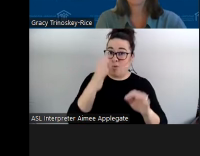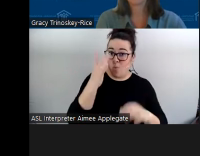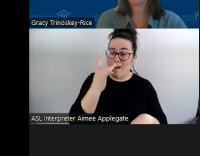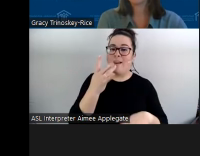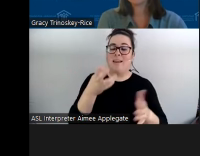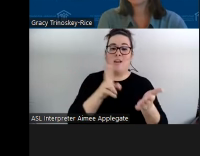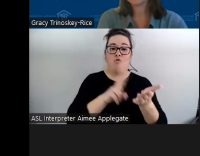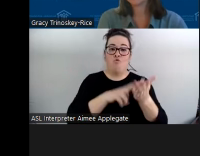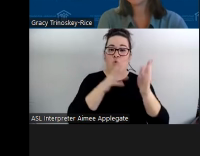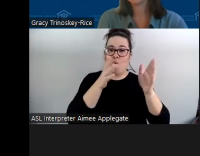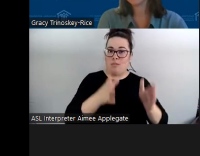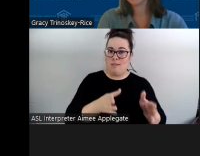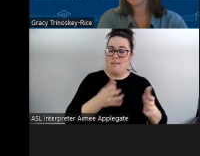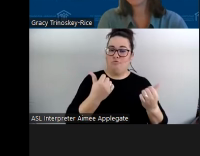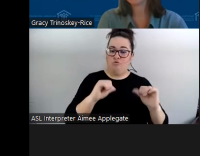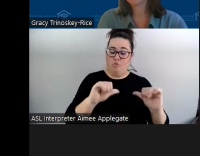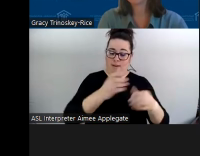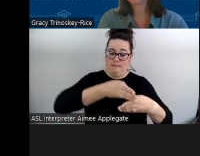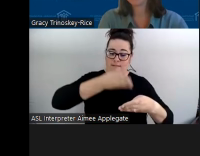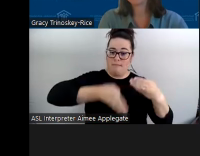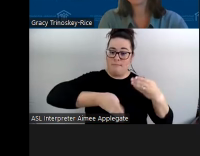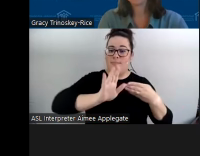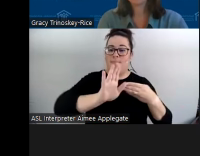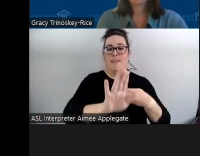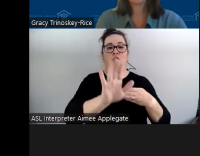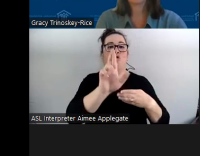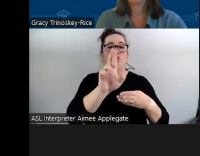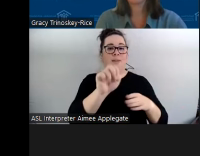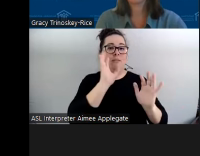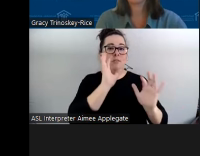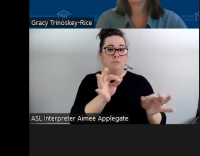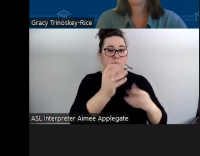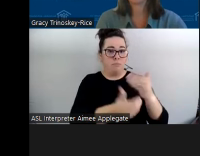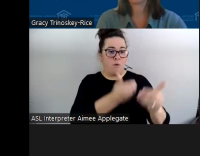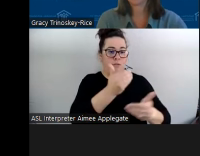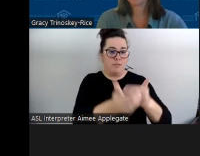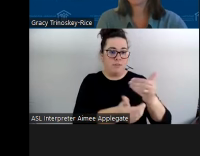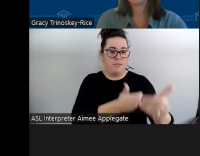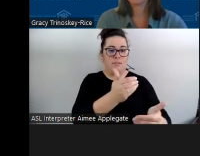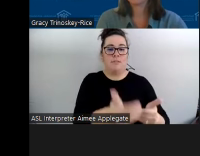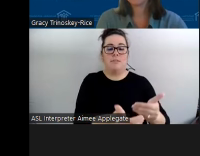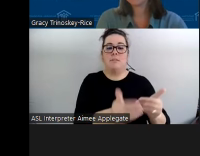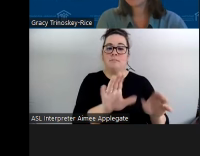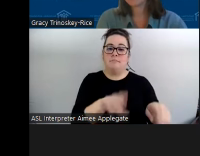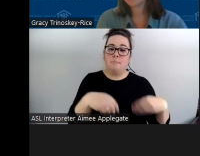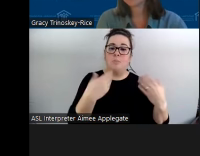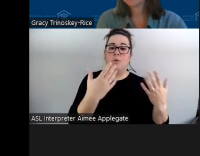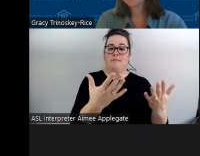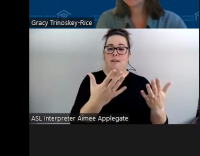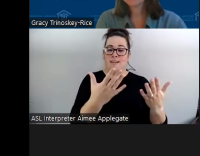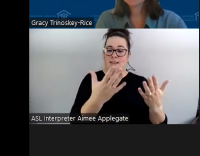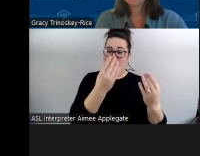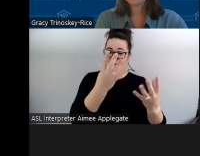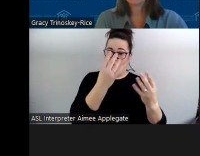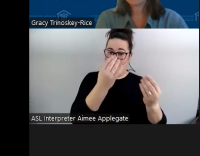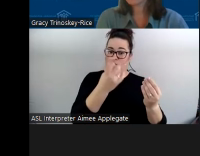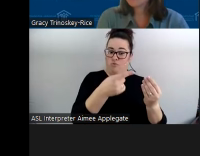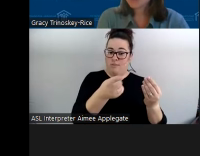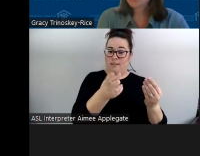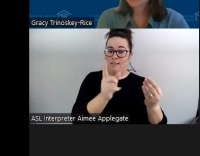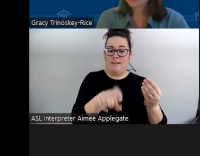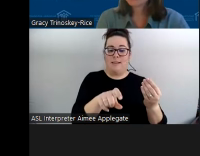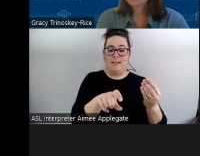are trying to complete the redetermination process and provide the information that's needed,